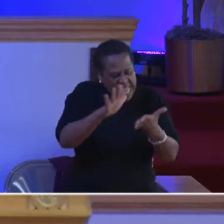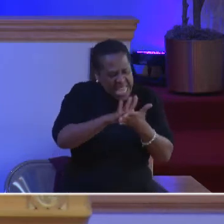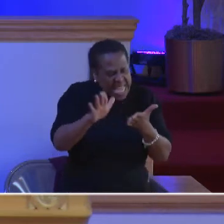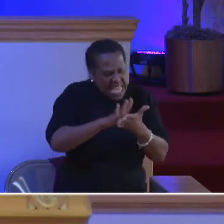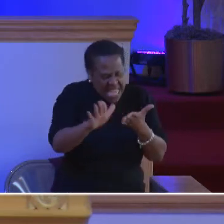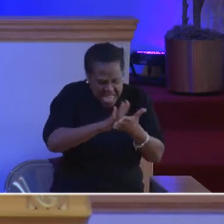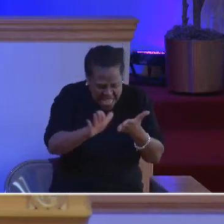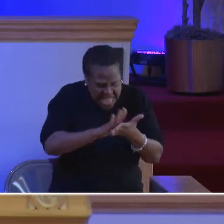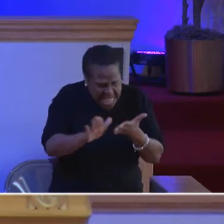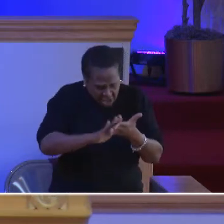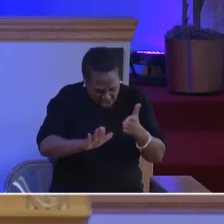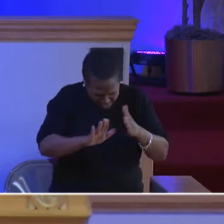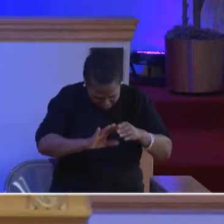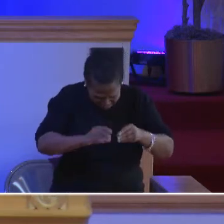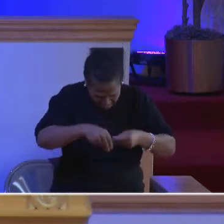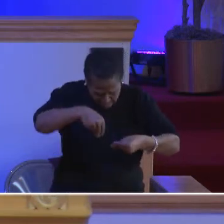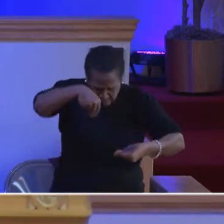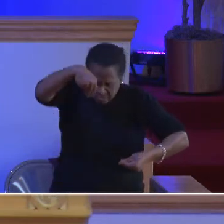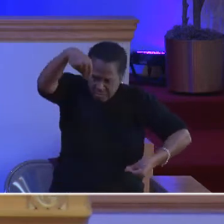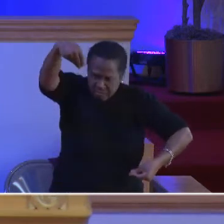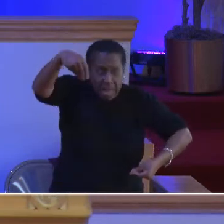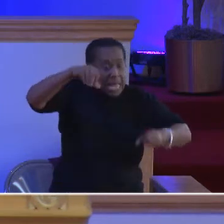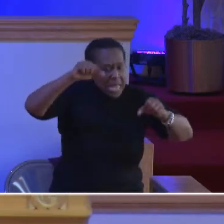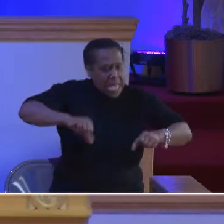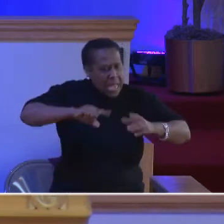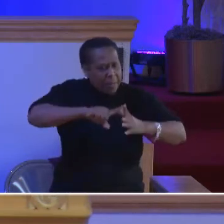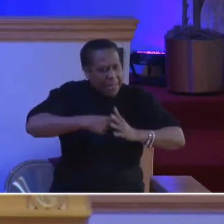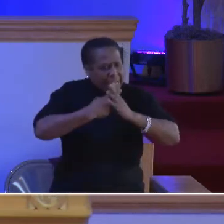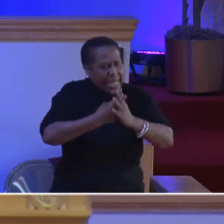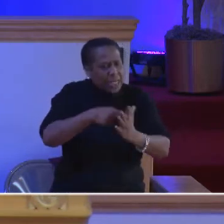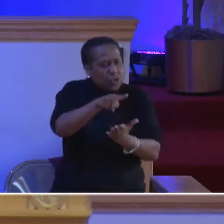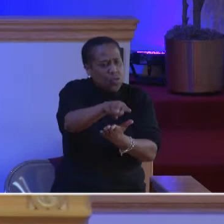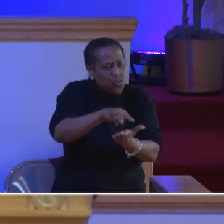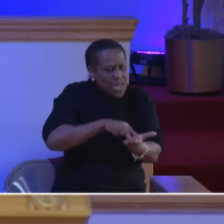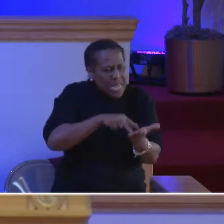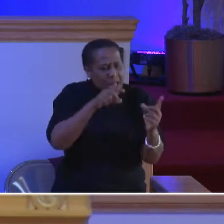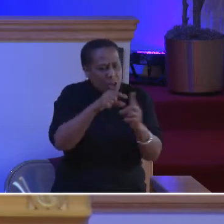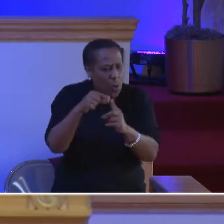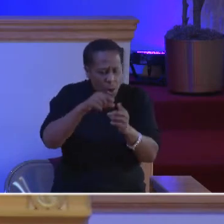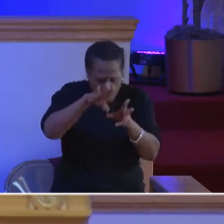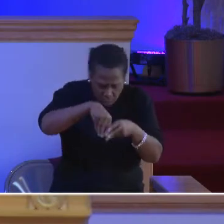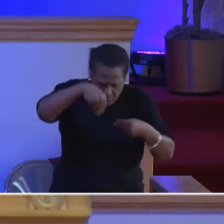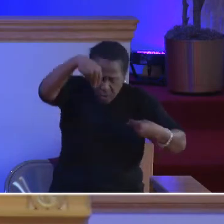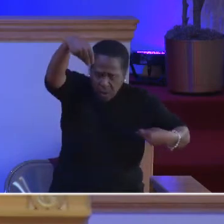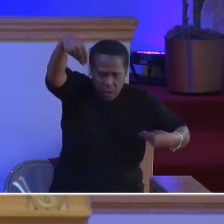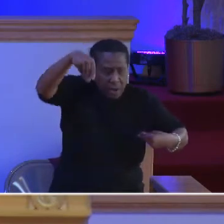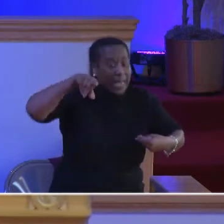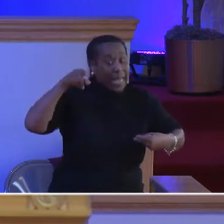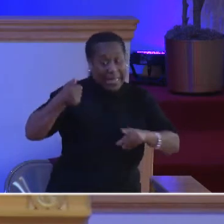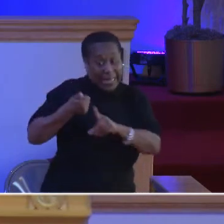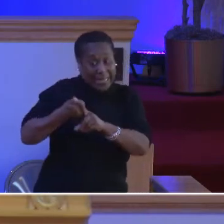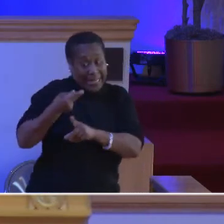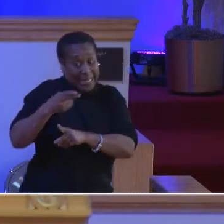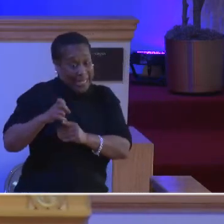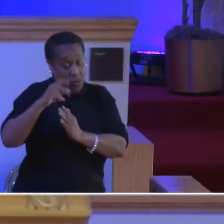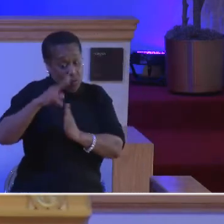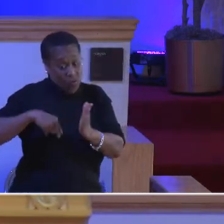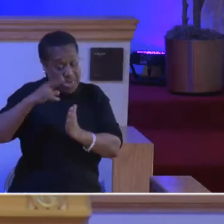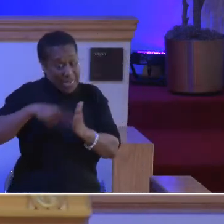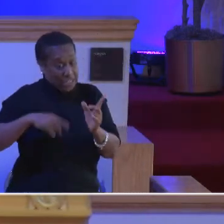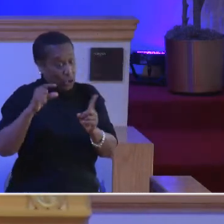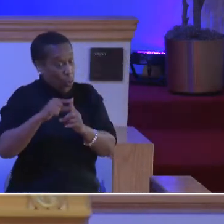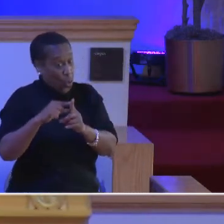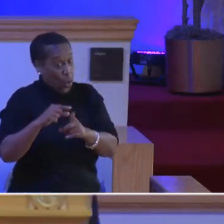clears the debris so that he can begin to read the word. He reads the word, but